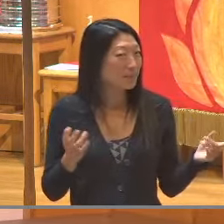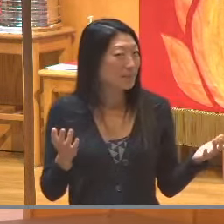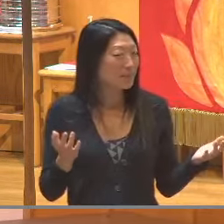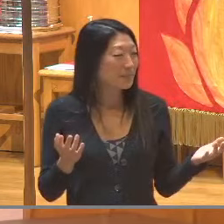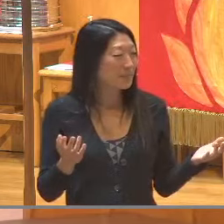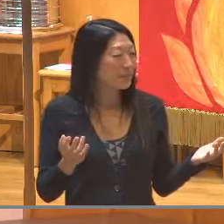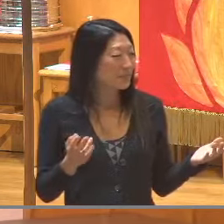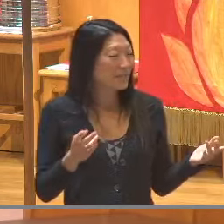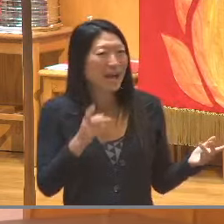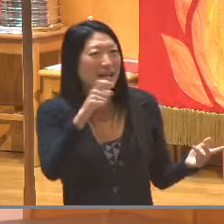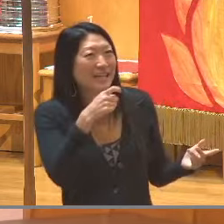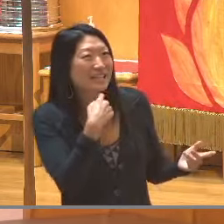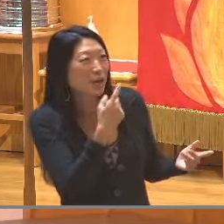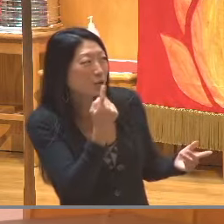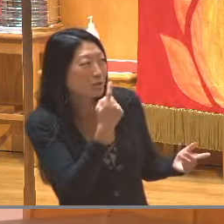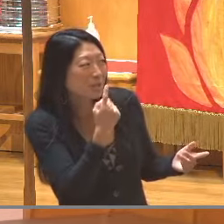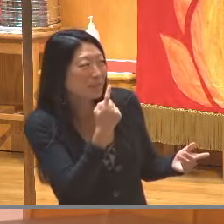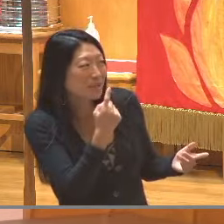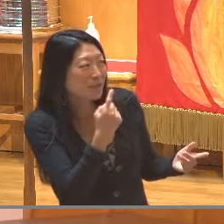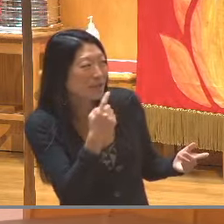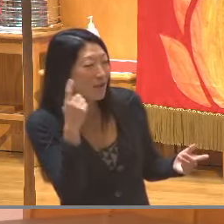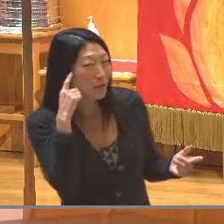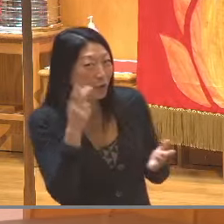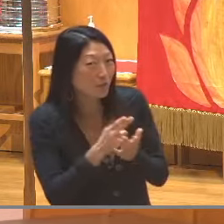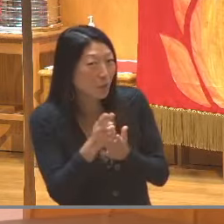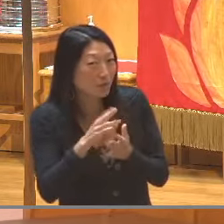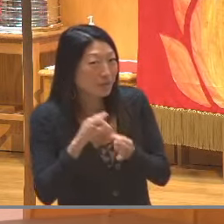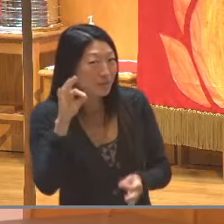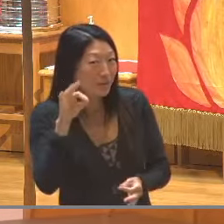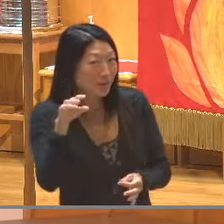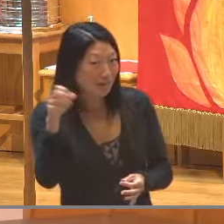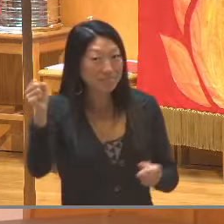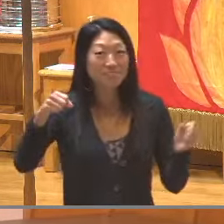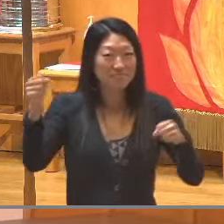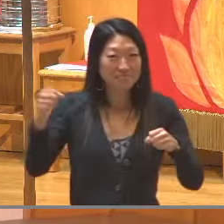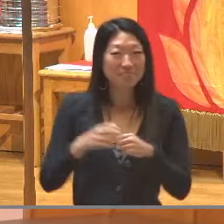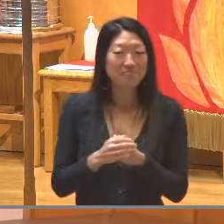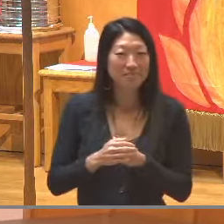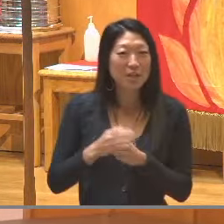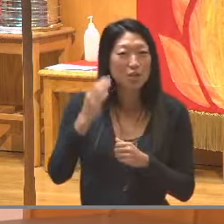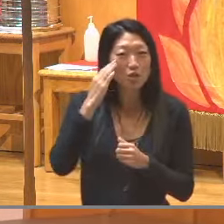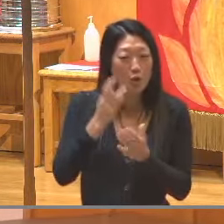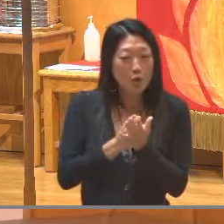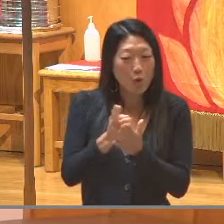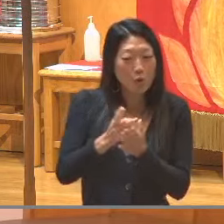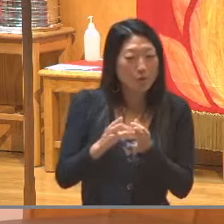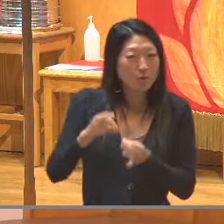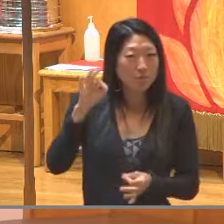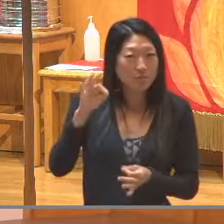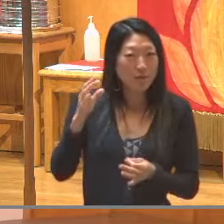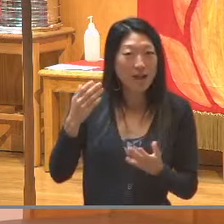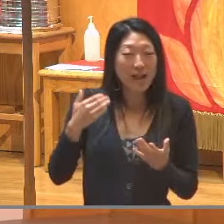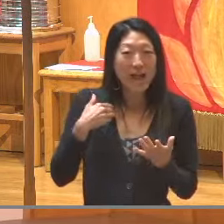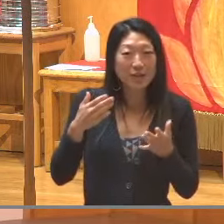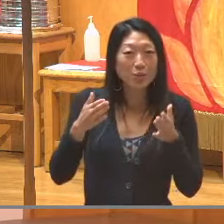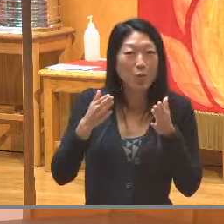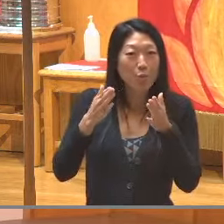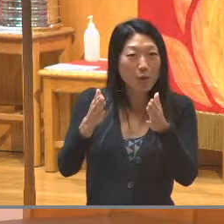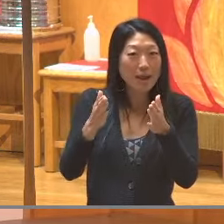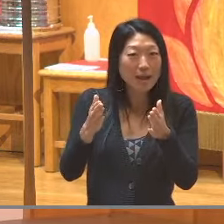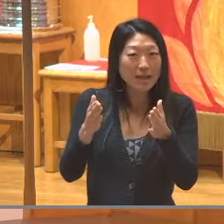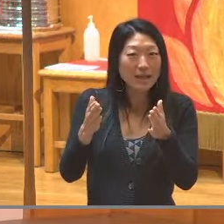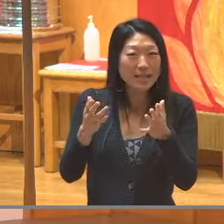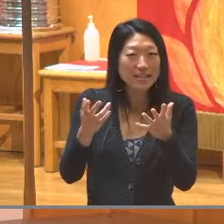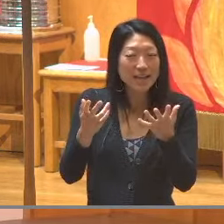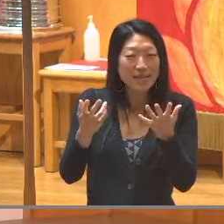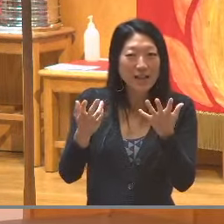I need to tell you something. Have you heard of the Holy Spirit? Yeah? Do you know that the Holy Spirit has ways of